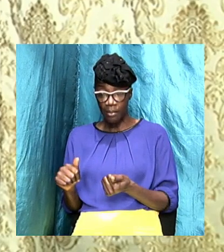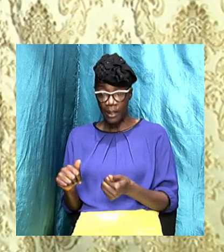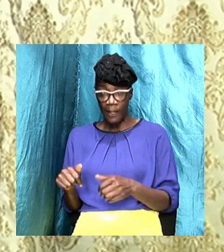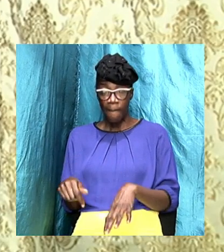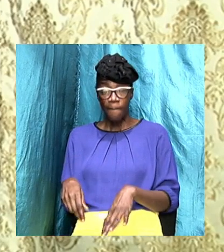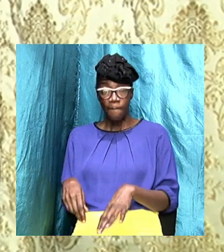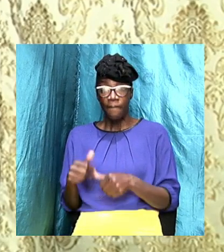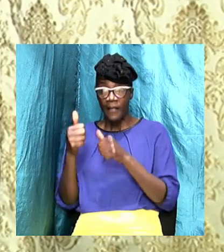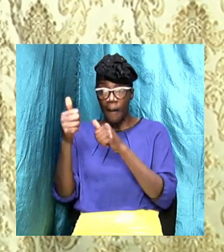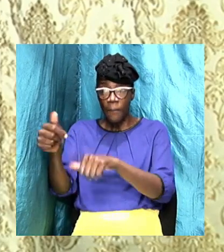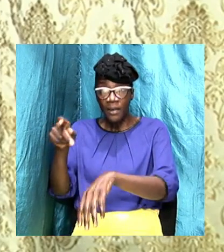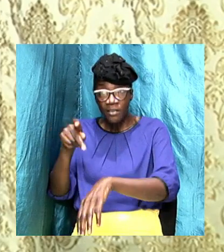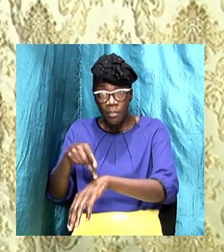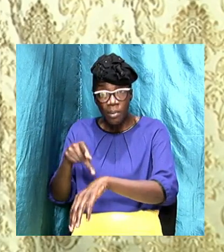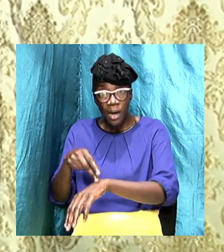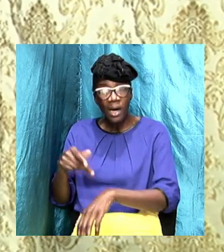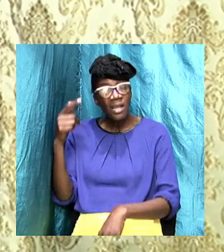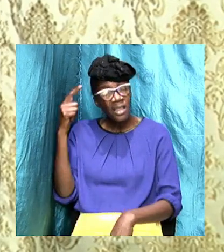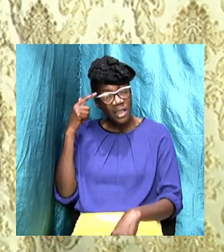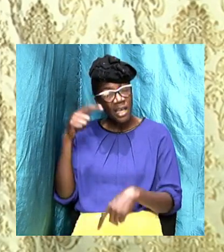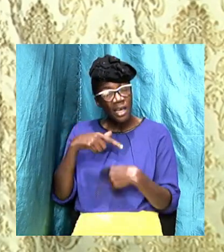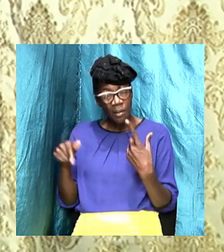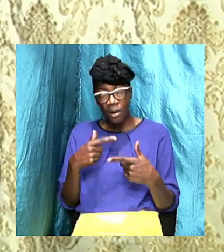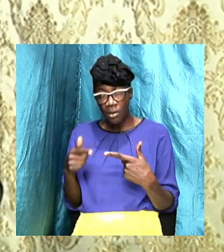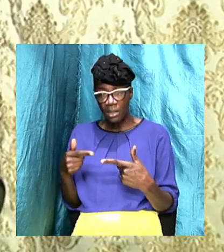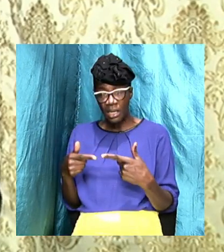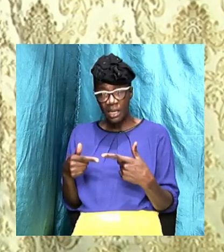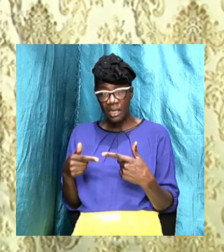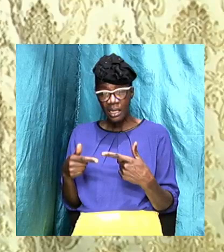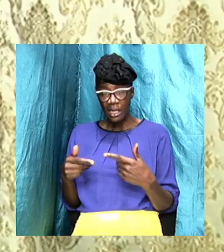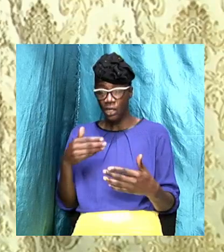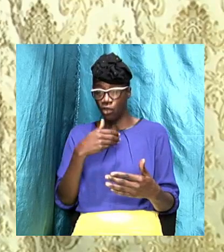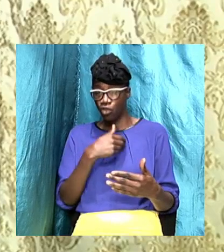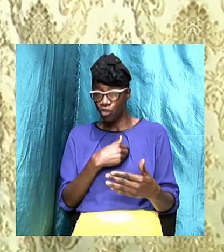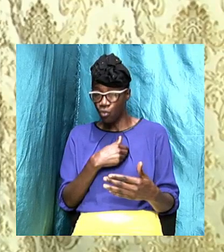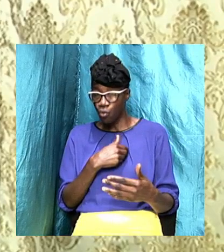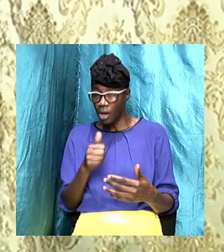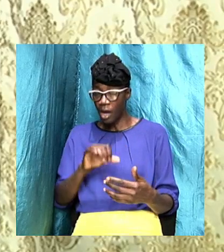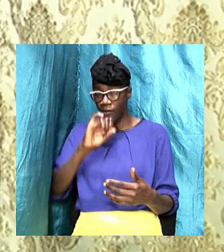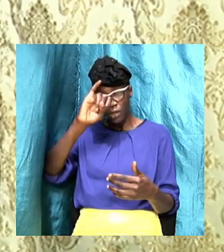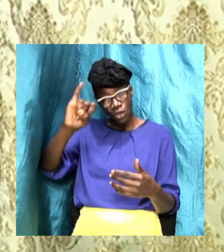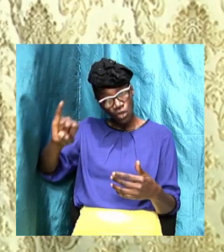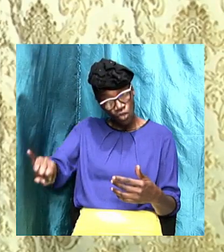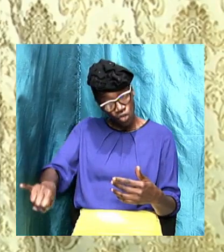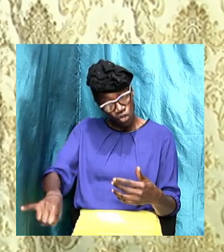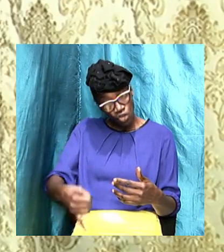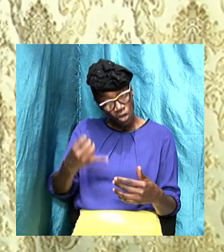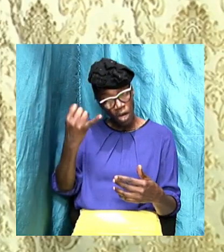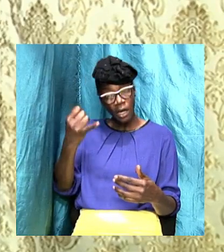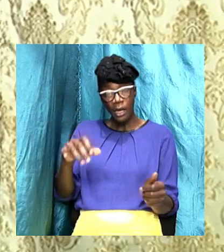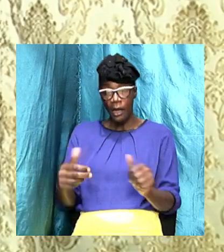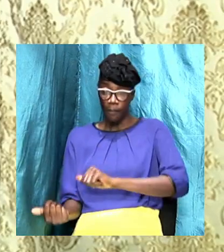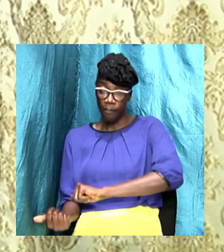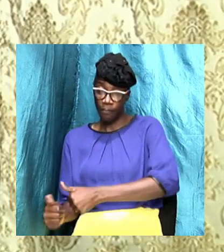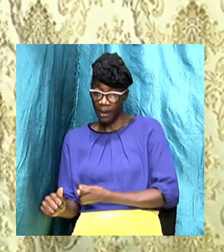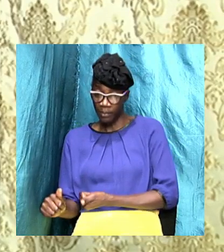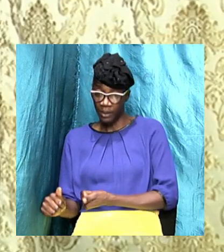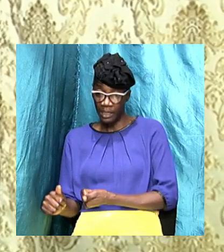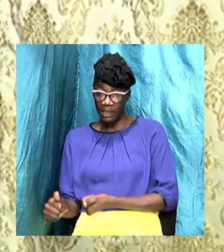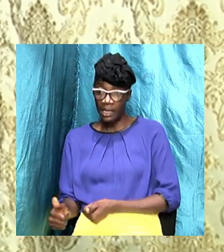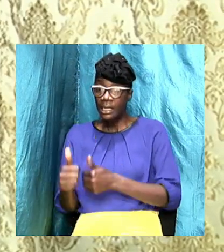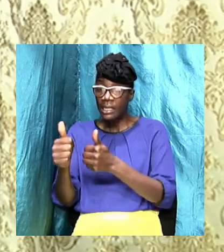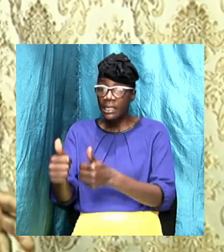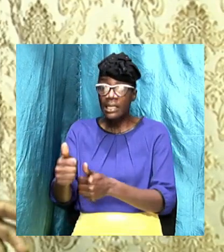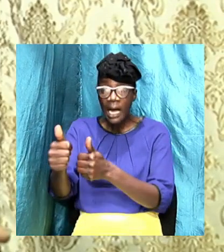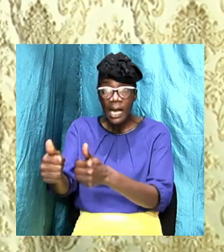Paul was concerned about the soul of John the Baptist's disciples. And he said unto them,